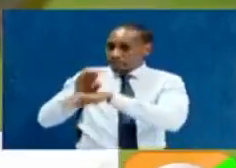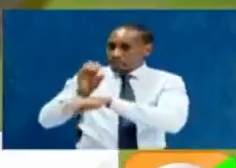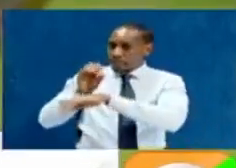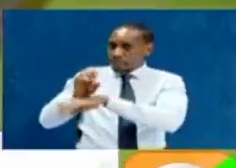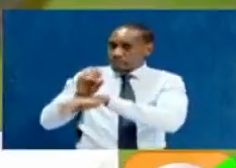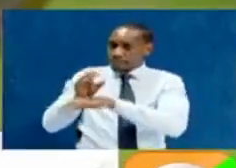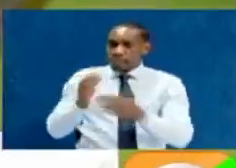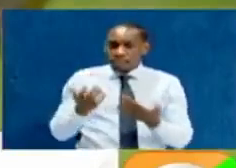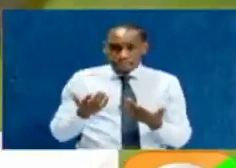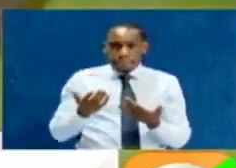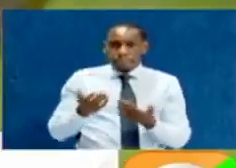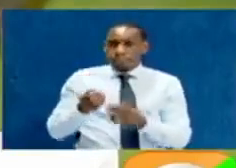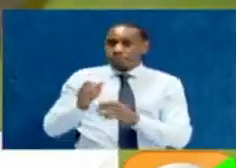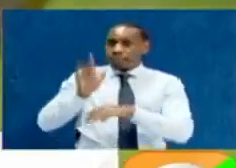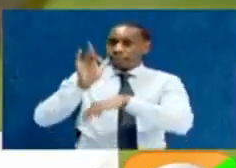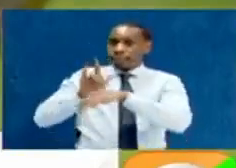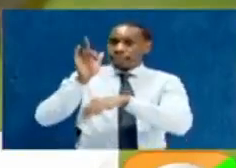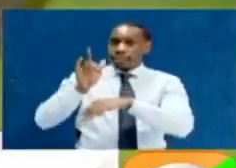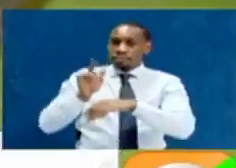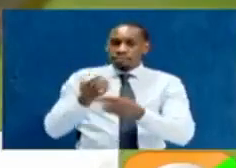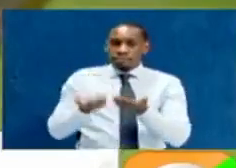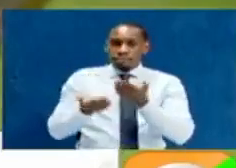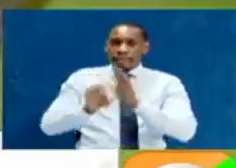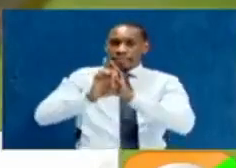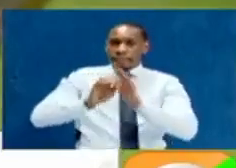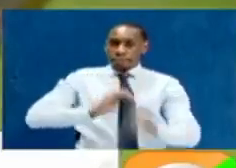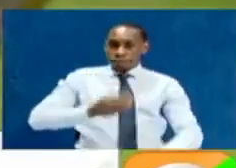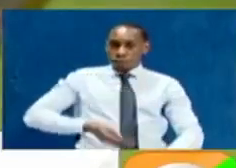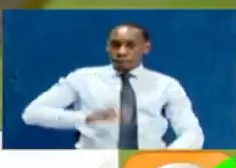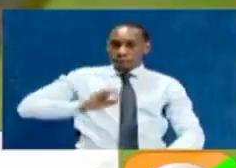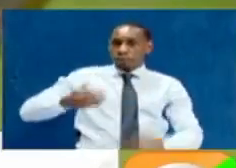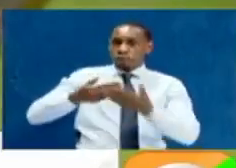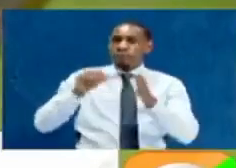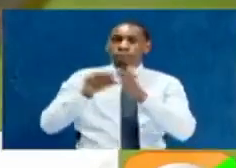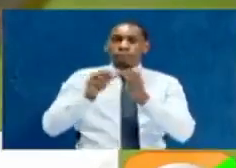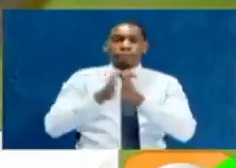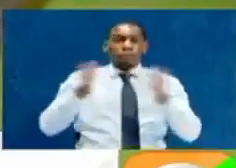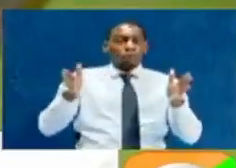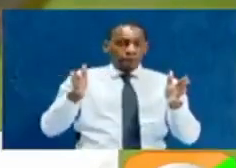on the effects of, say, abortion. And I know there was a big issue on